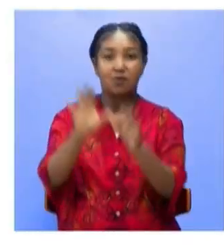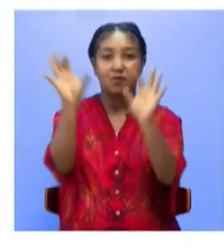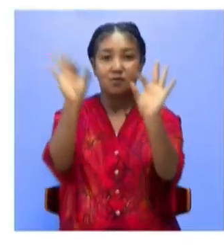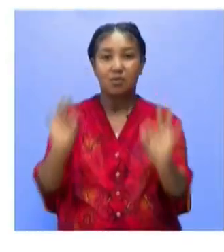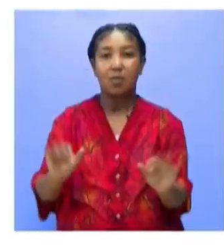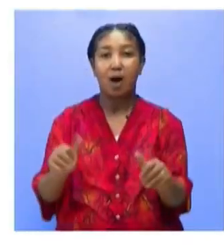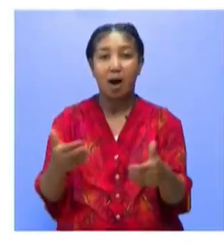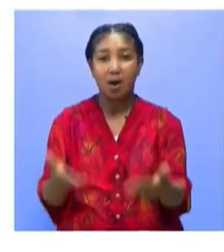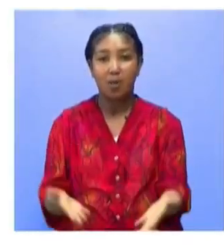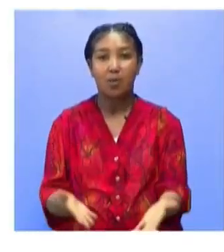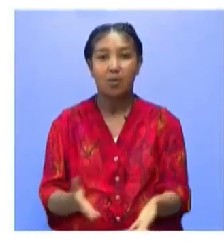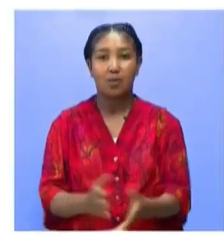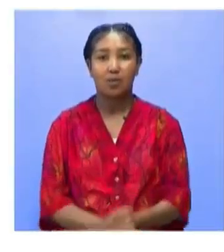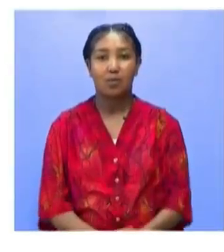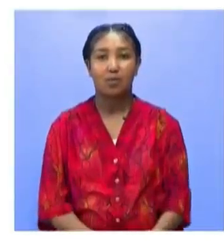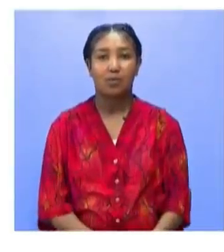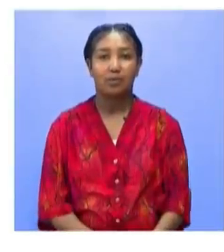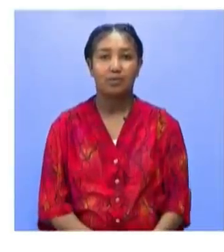what?